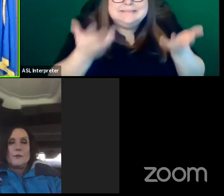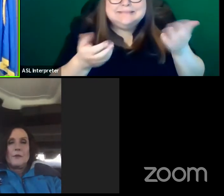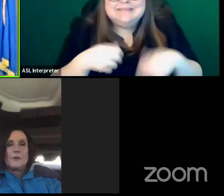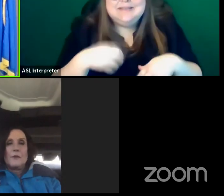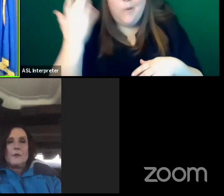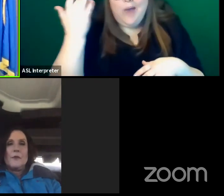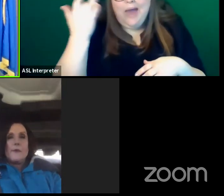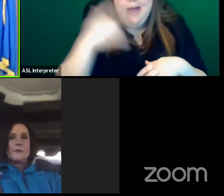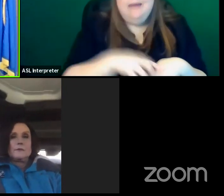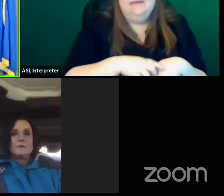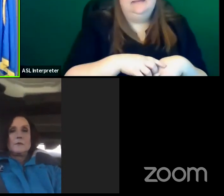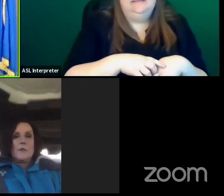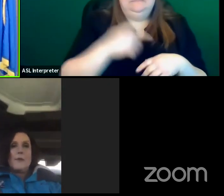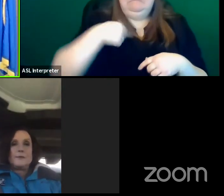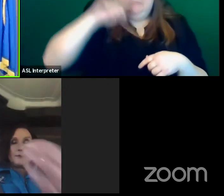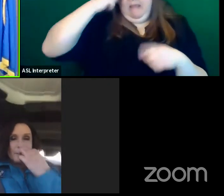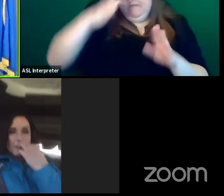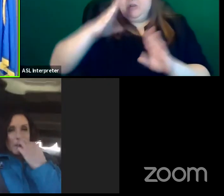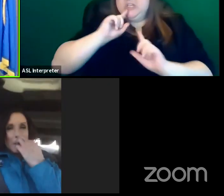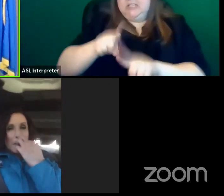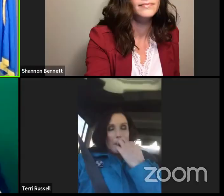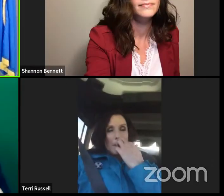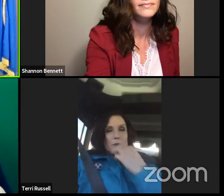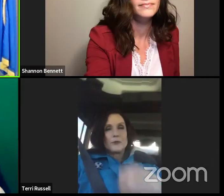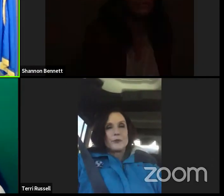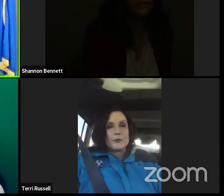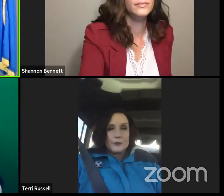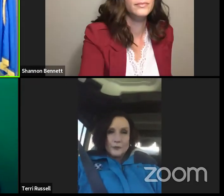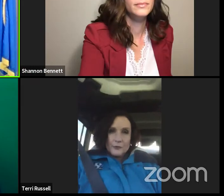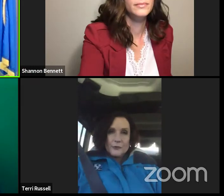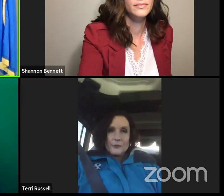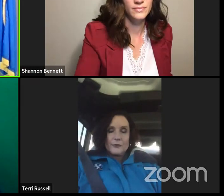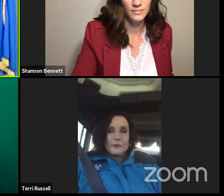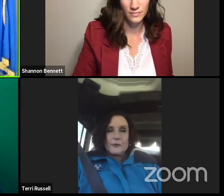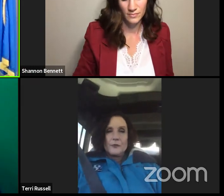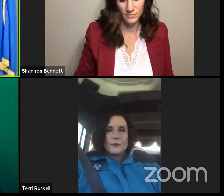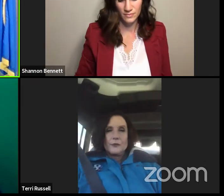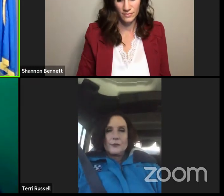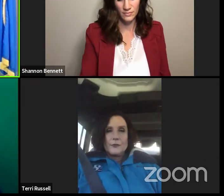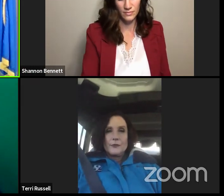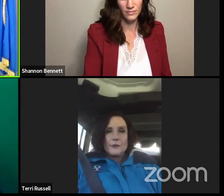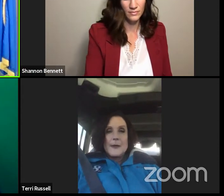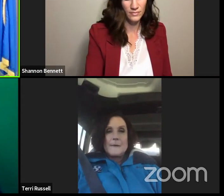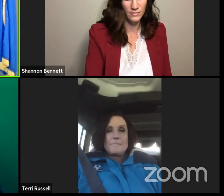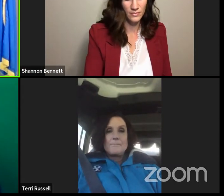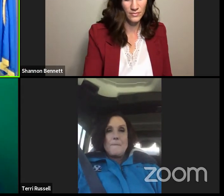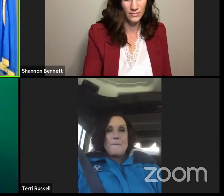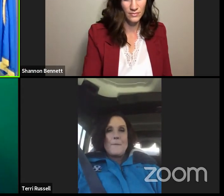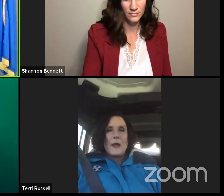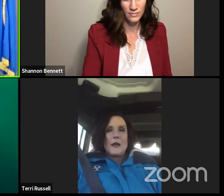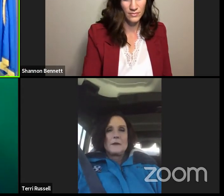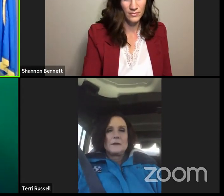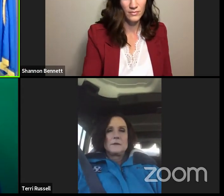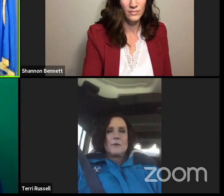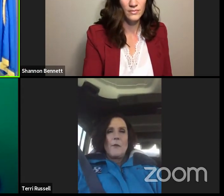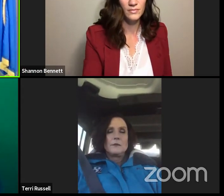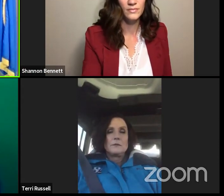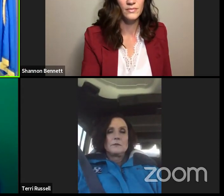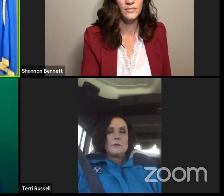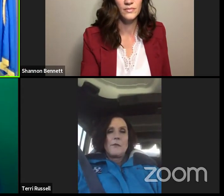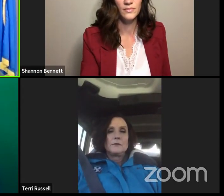of the vaccine questions directly to Shannon and Candace since they've been involved in the discussion. So if one of you want to handle that, and then if you want me to jump in, let me